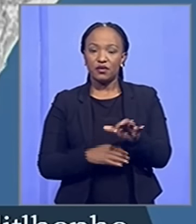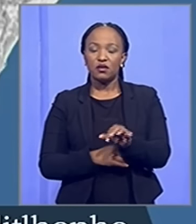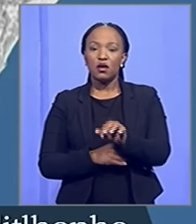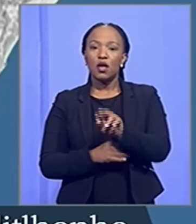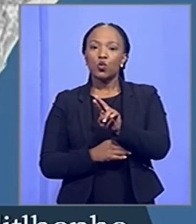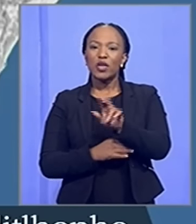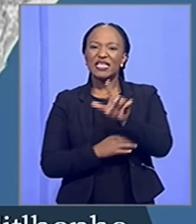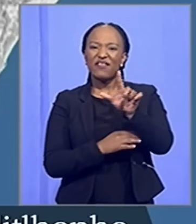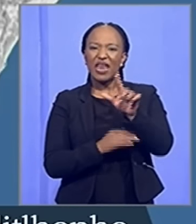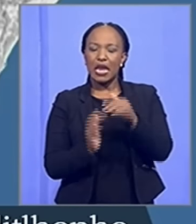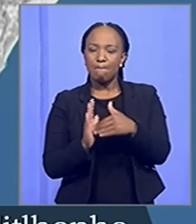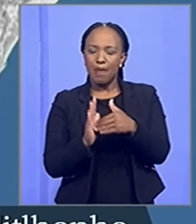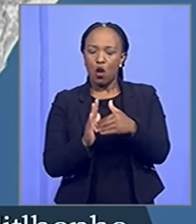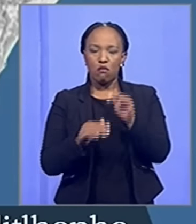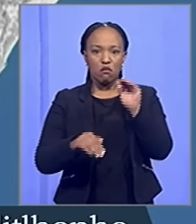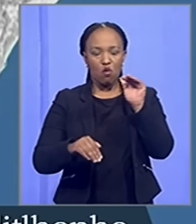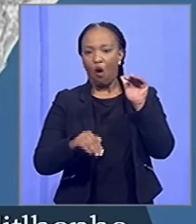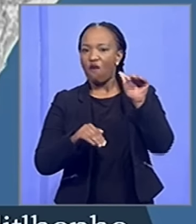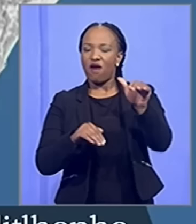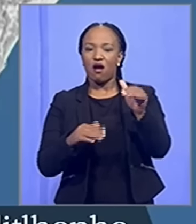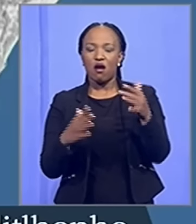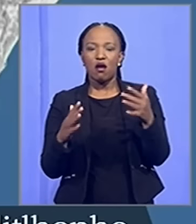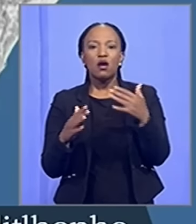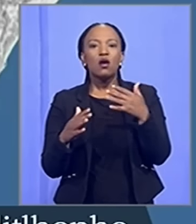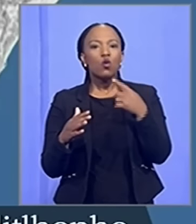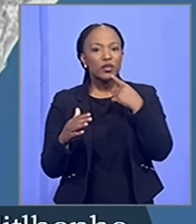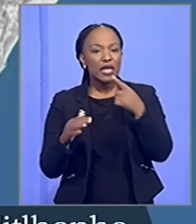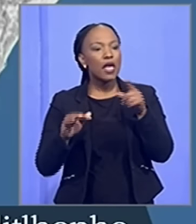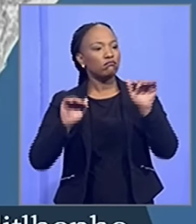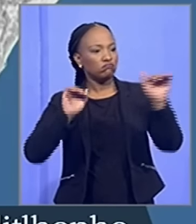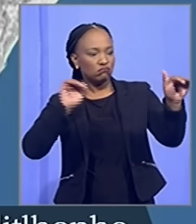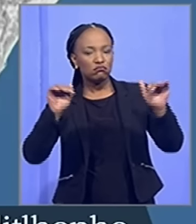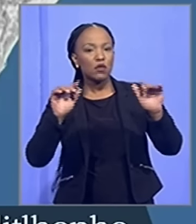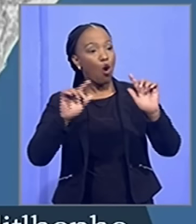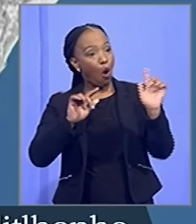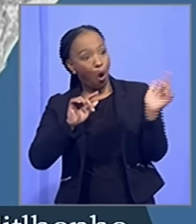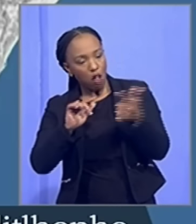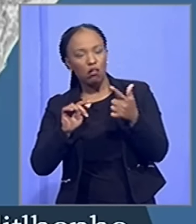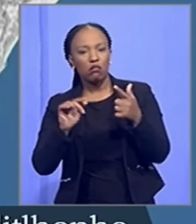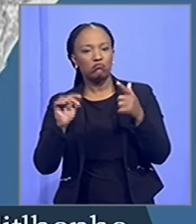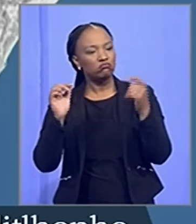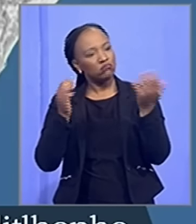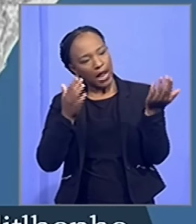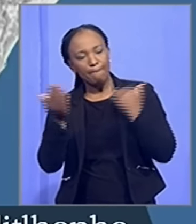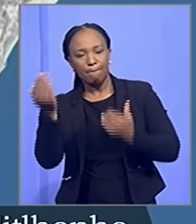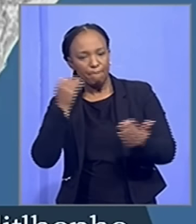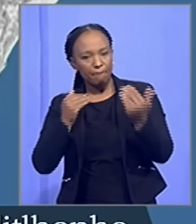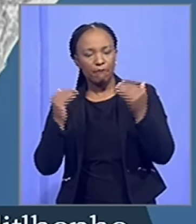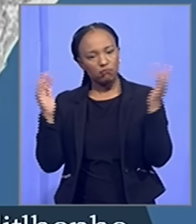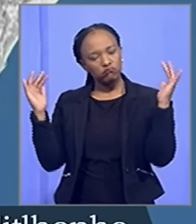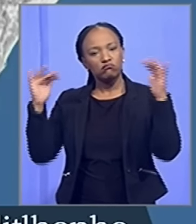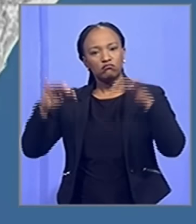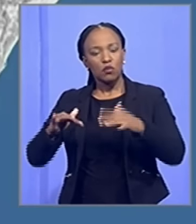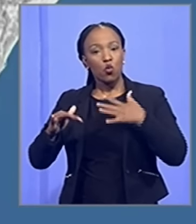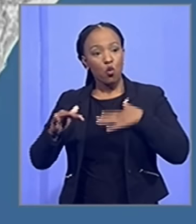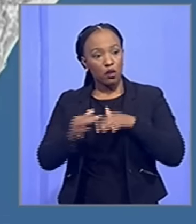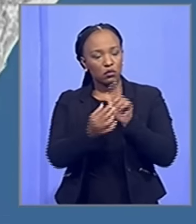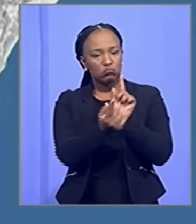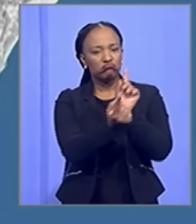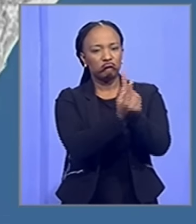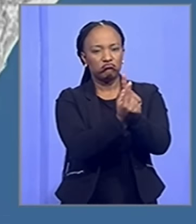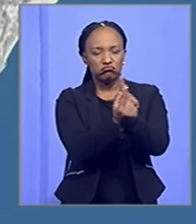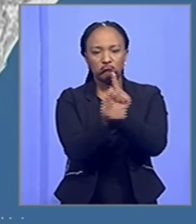27 million of those. Ra re tswayang botlhe re ikemiseditse go kopana le lona ko di-voting